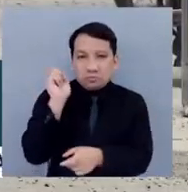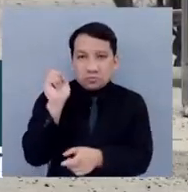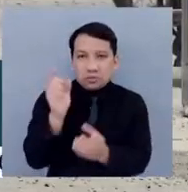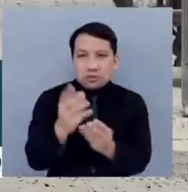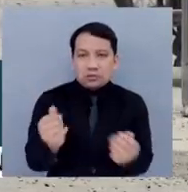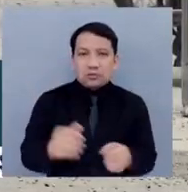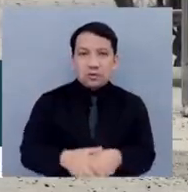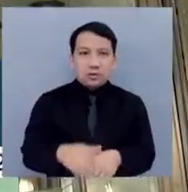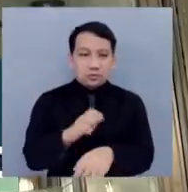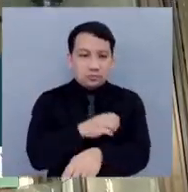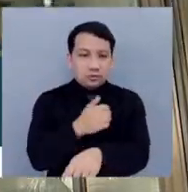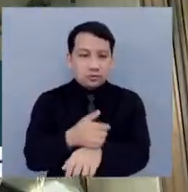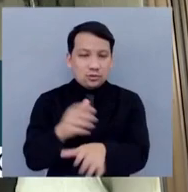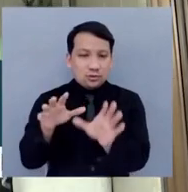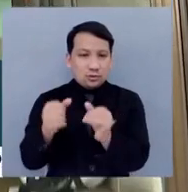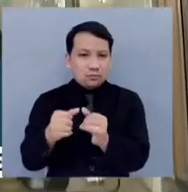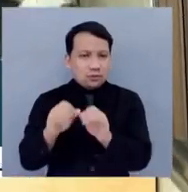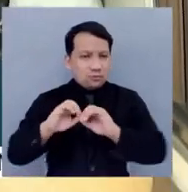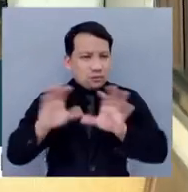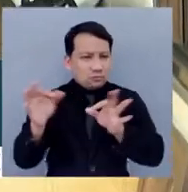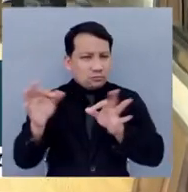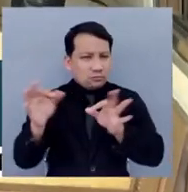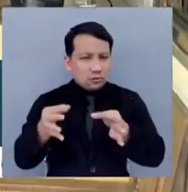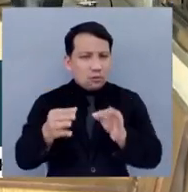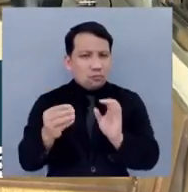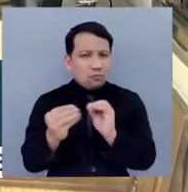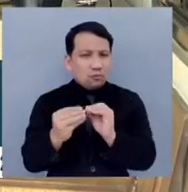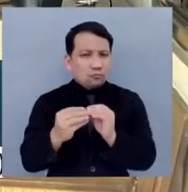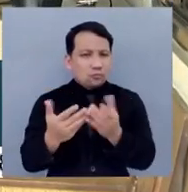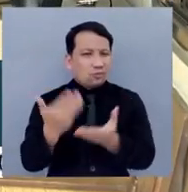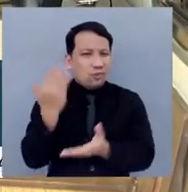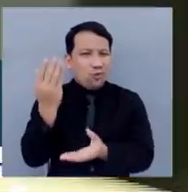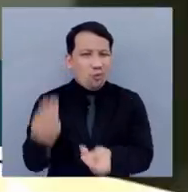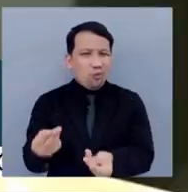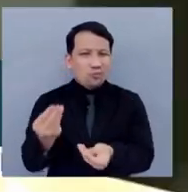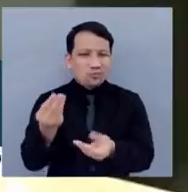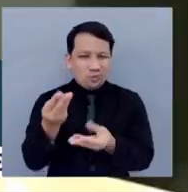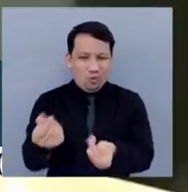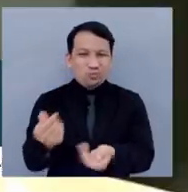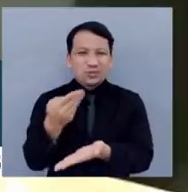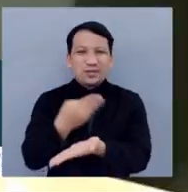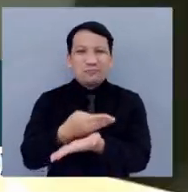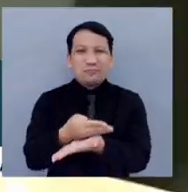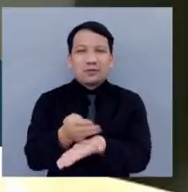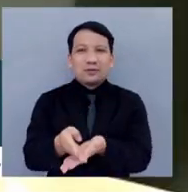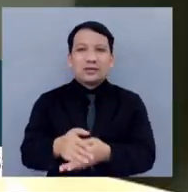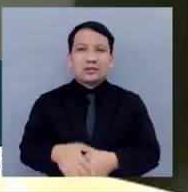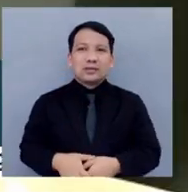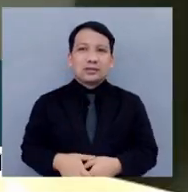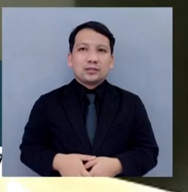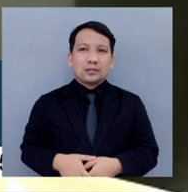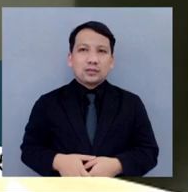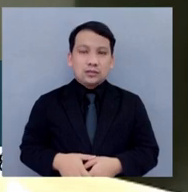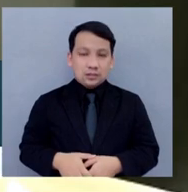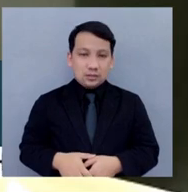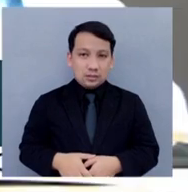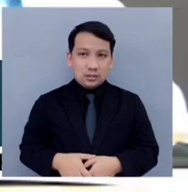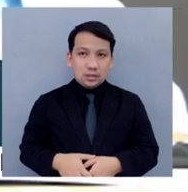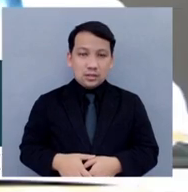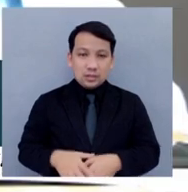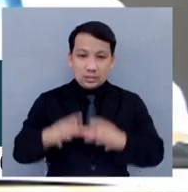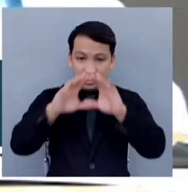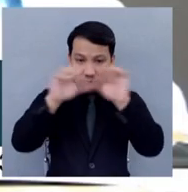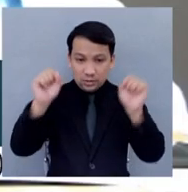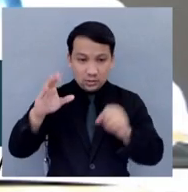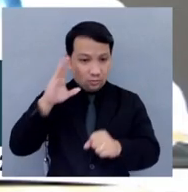of missionary electrification, has already run out of funds. The President is not after band-aid solutions.